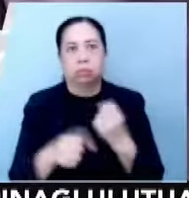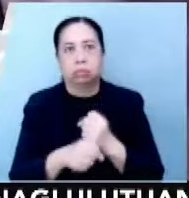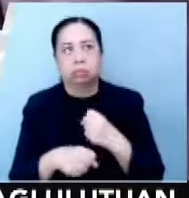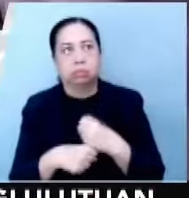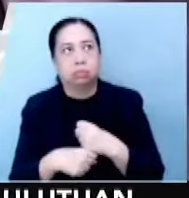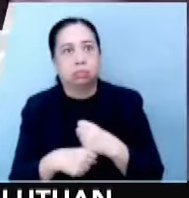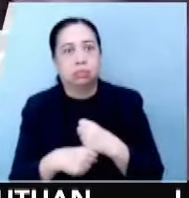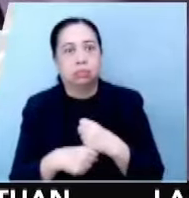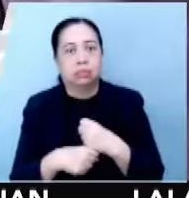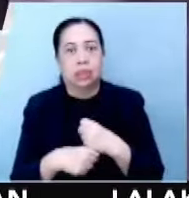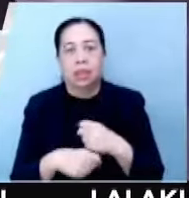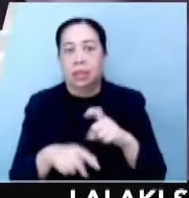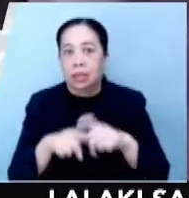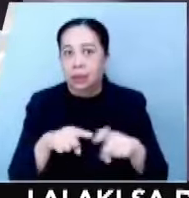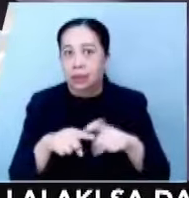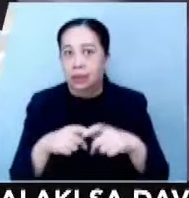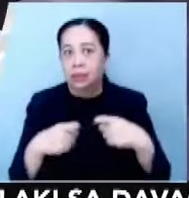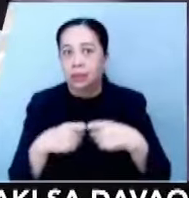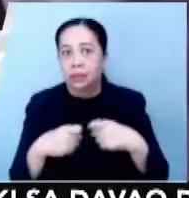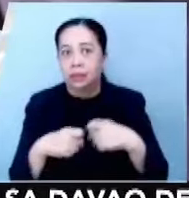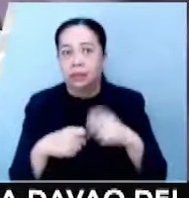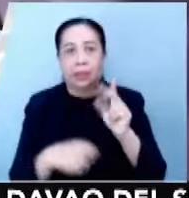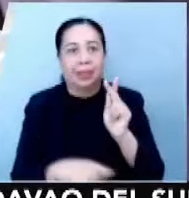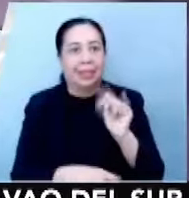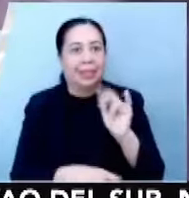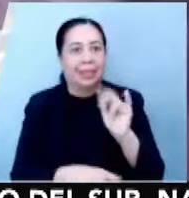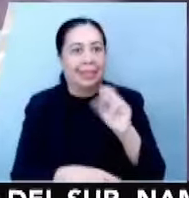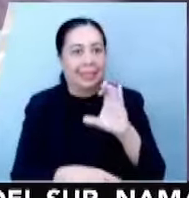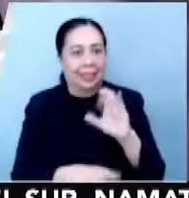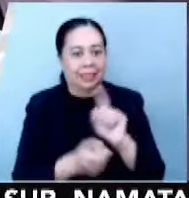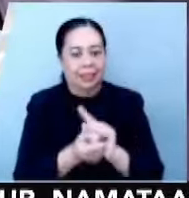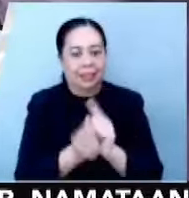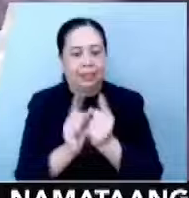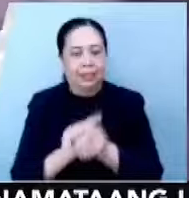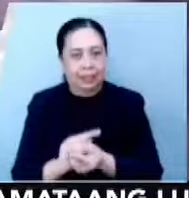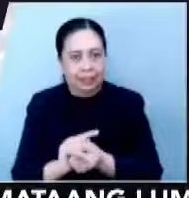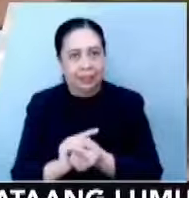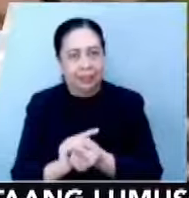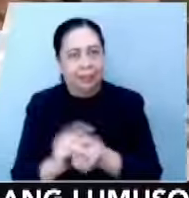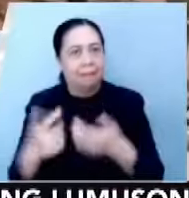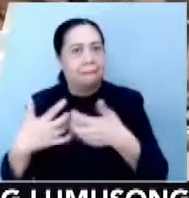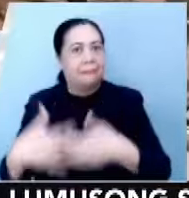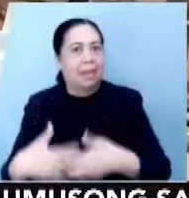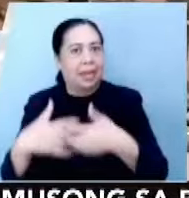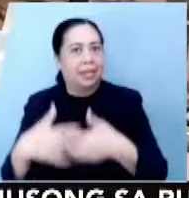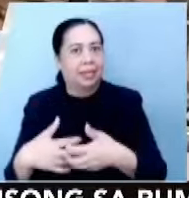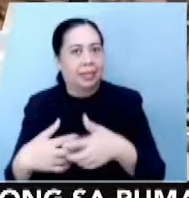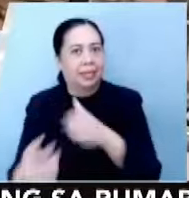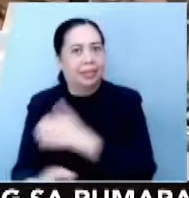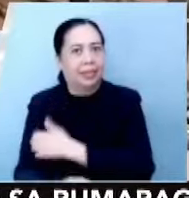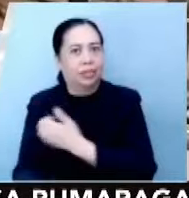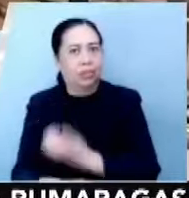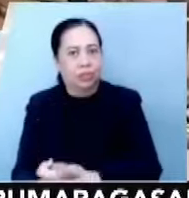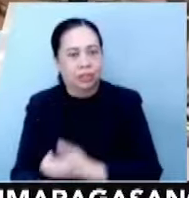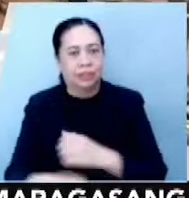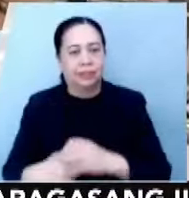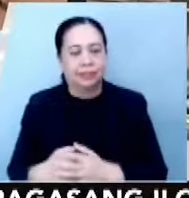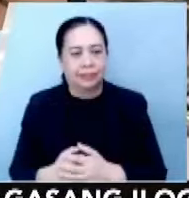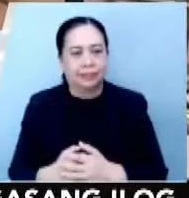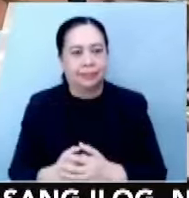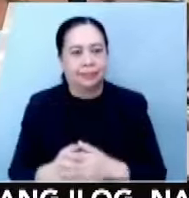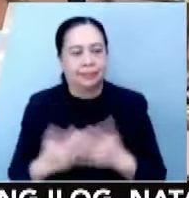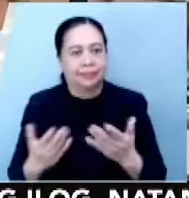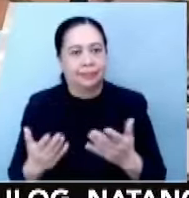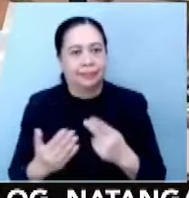energy from kinetic that can be converted into kinetic and mechanical energy. Isimulan po natin yung Project Cycle with